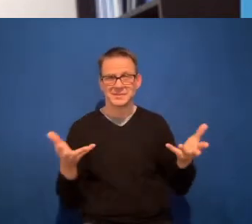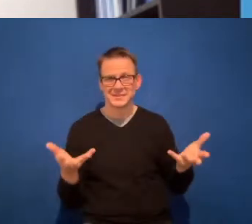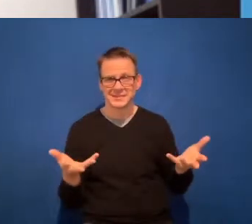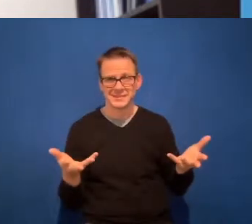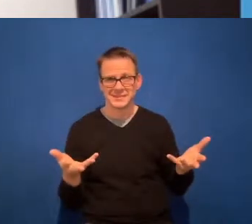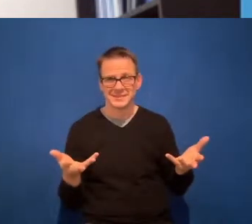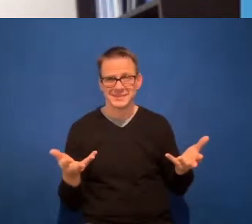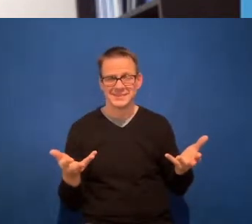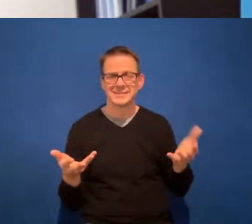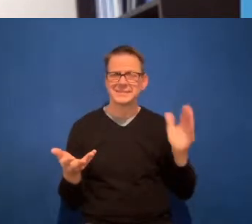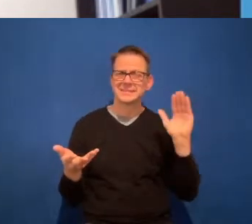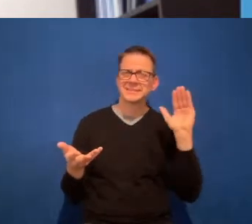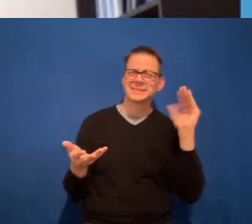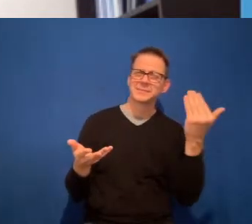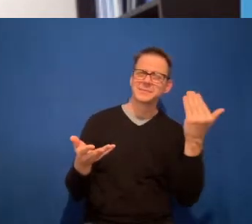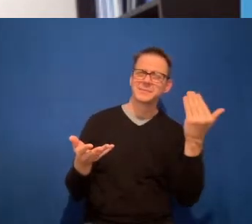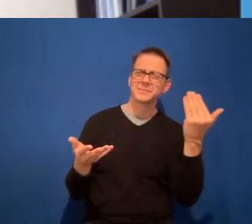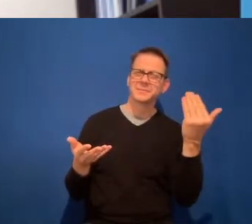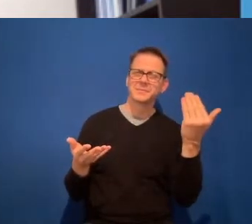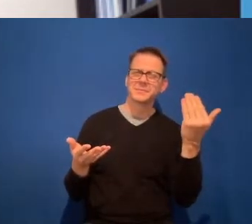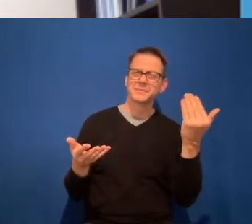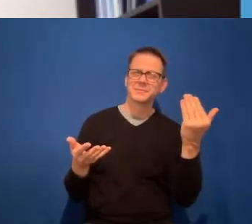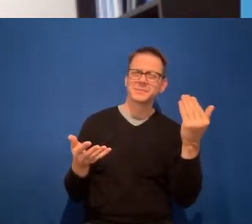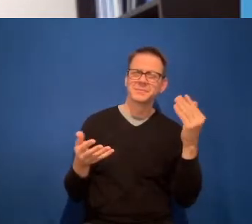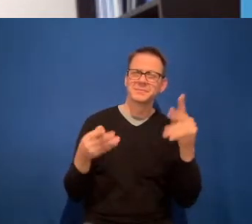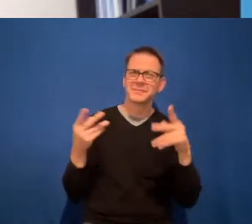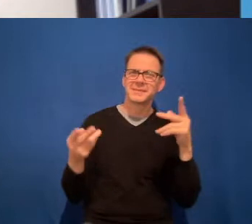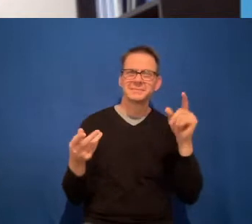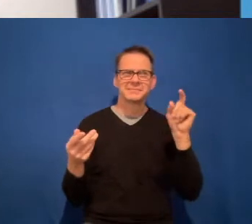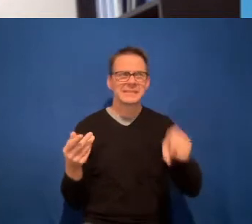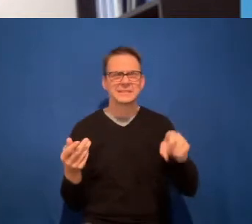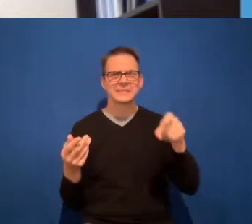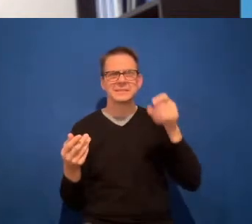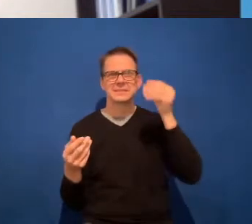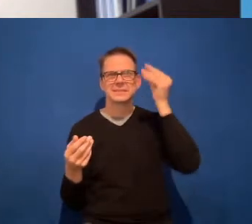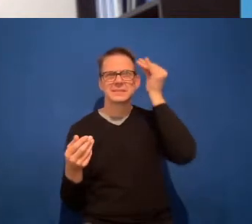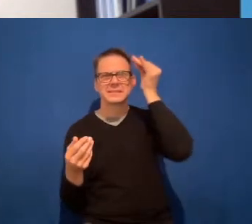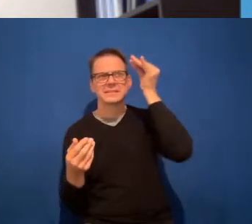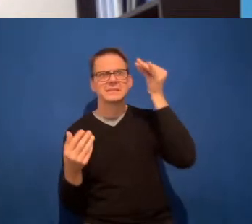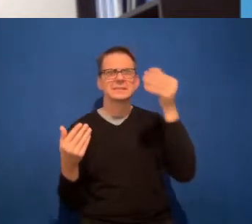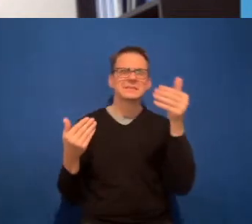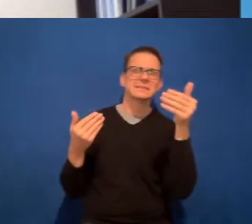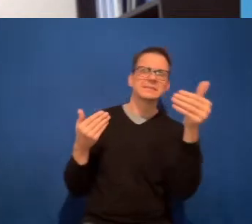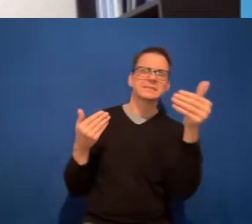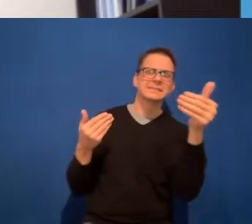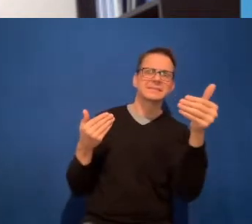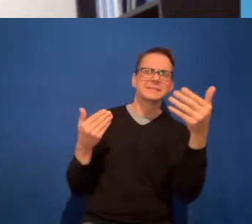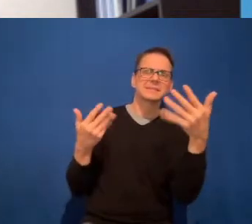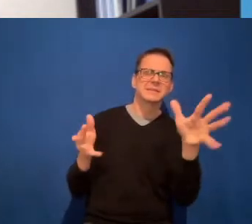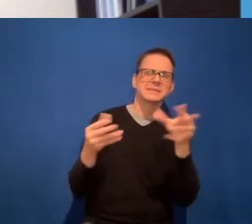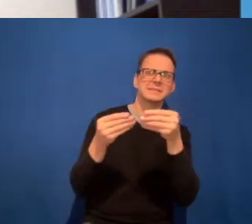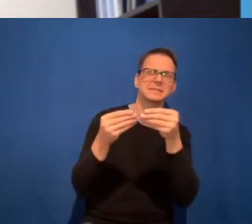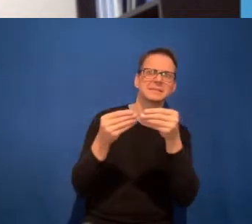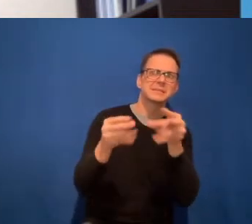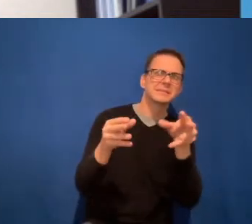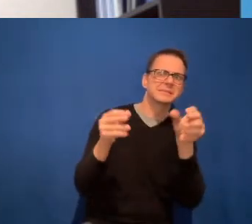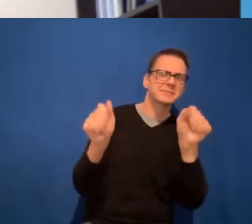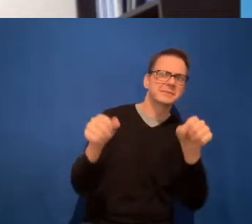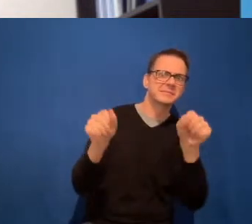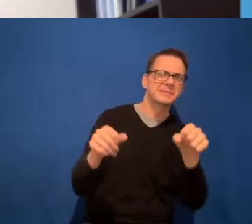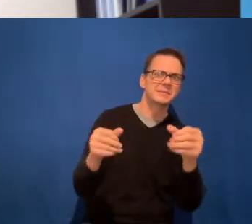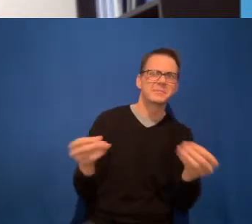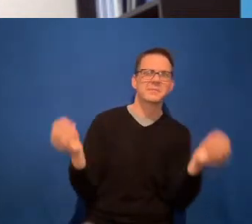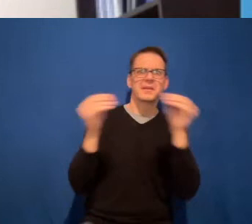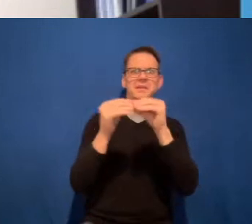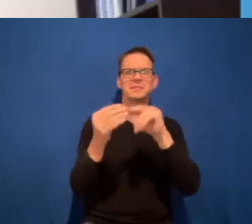get re-energized when they have to think about what potentially we can lose. And so the next couple of months, I think